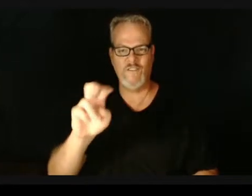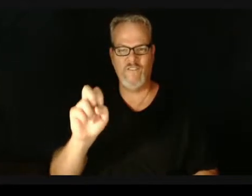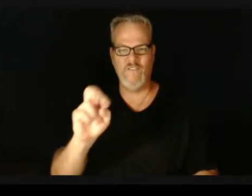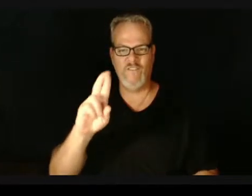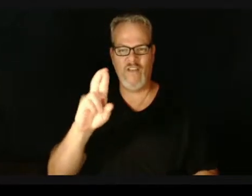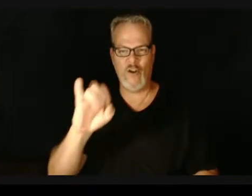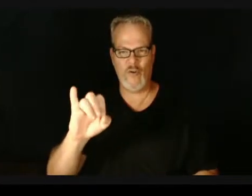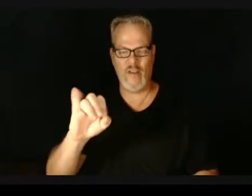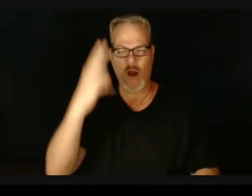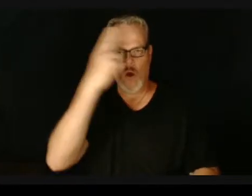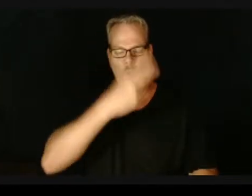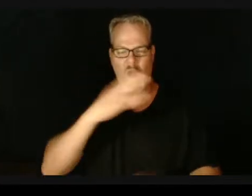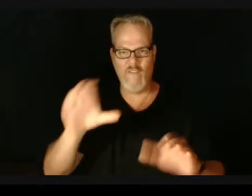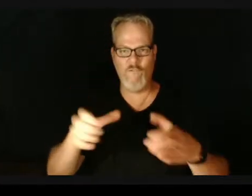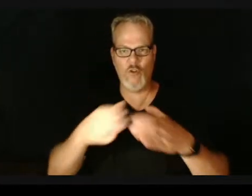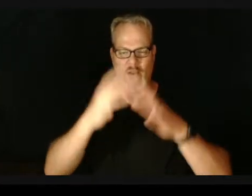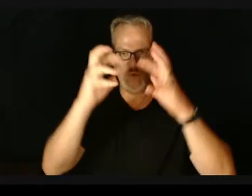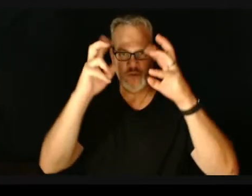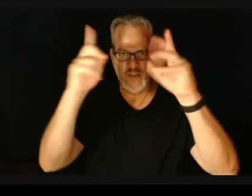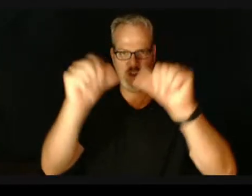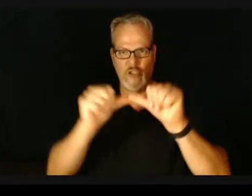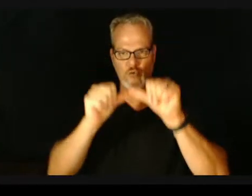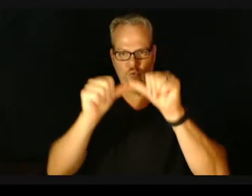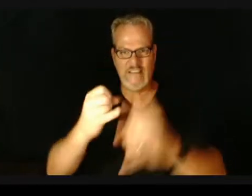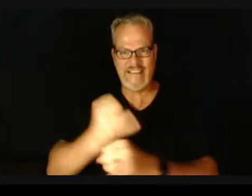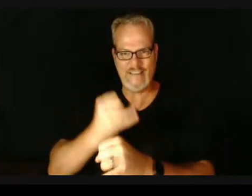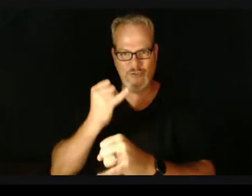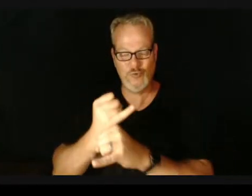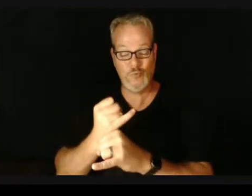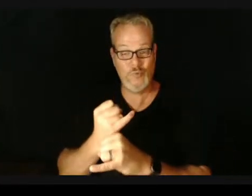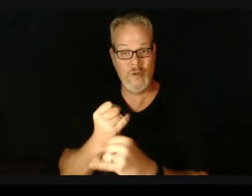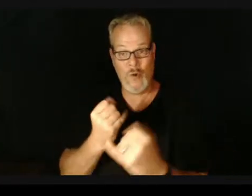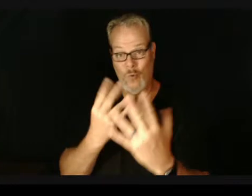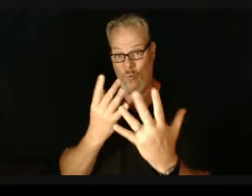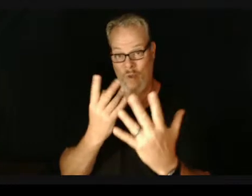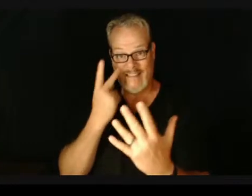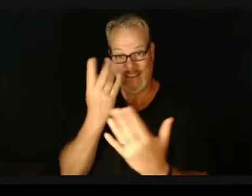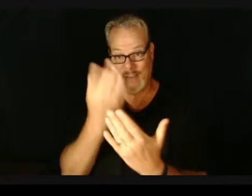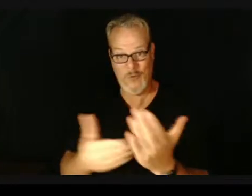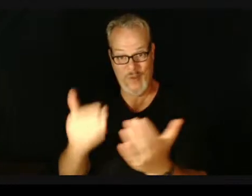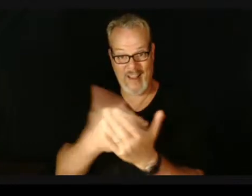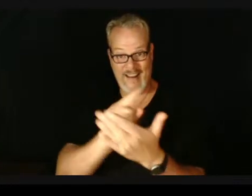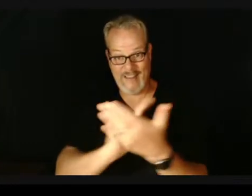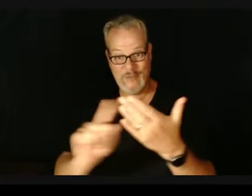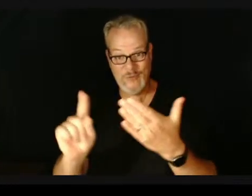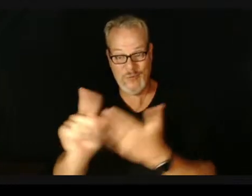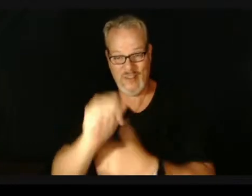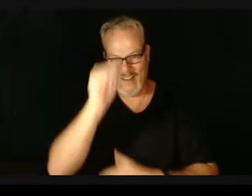Until next week. Aloha, everybody.